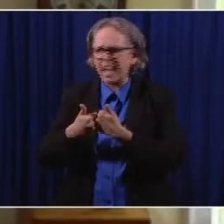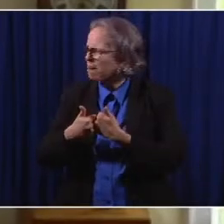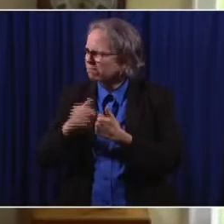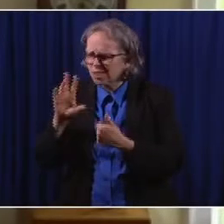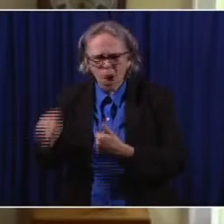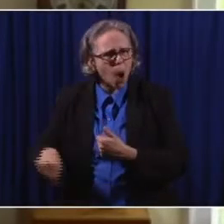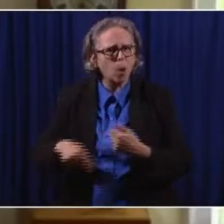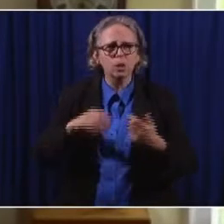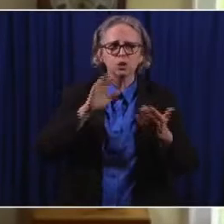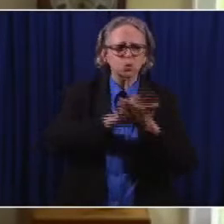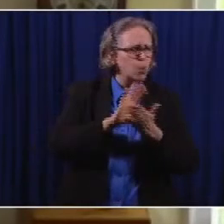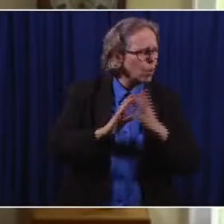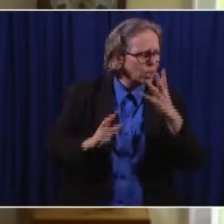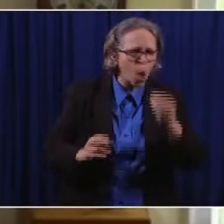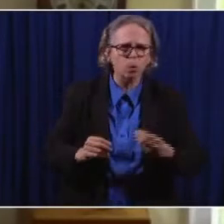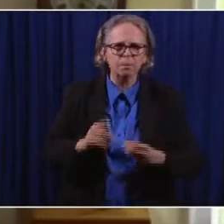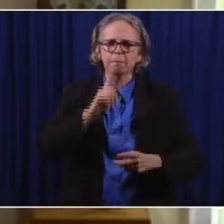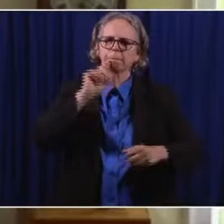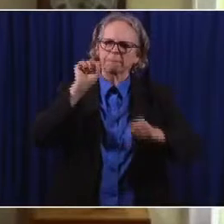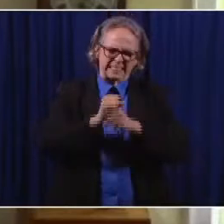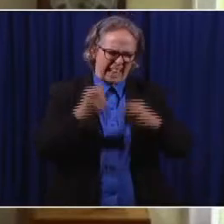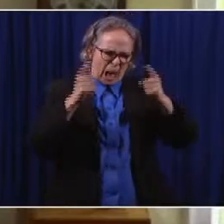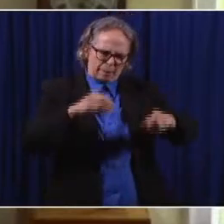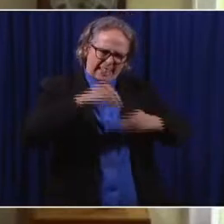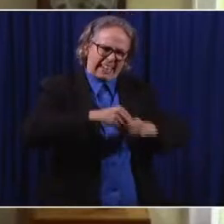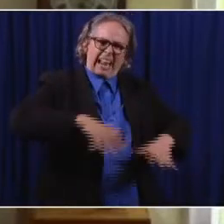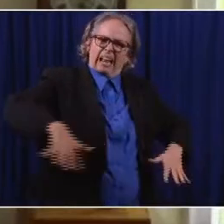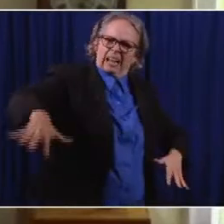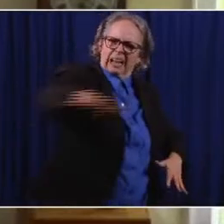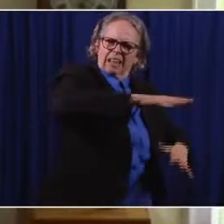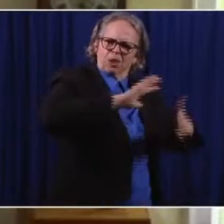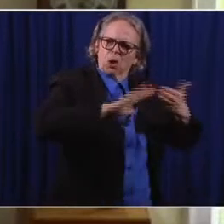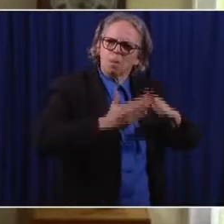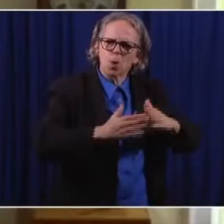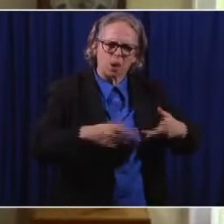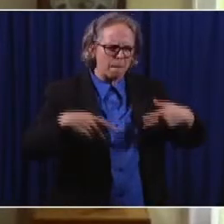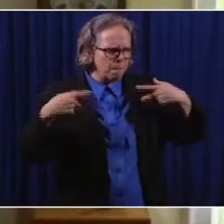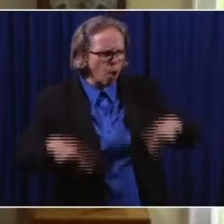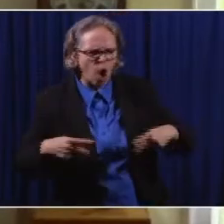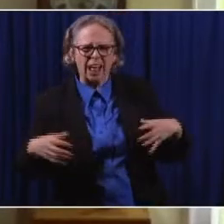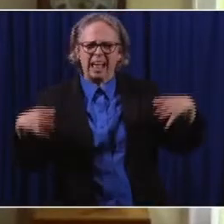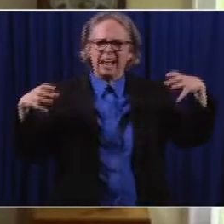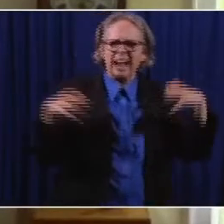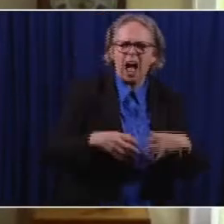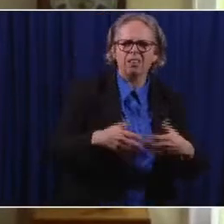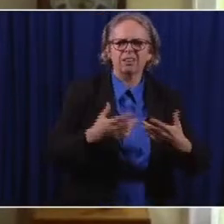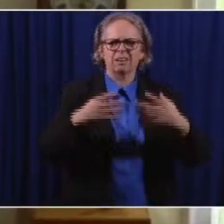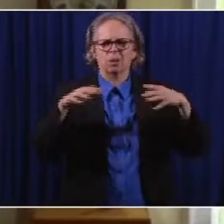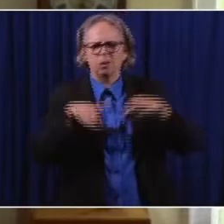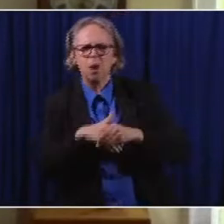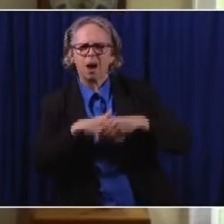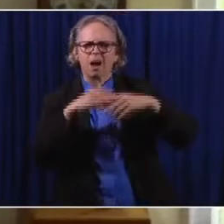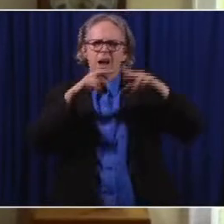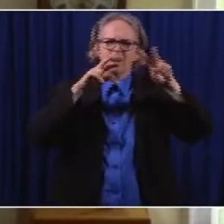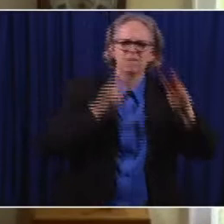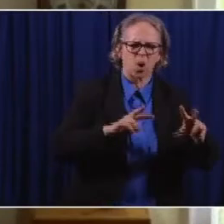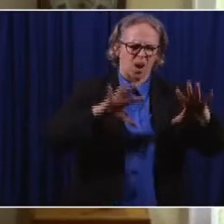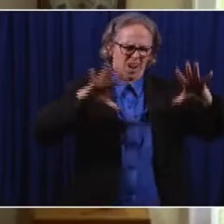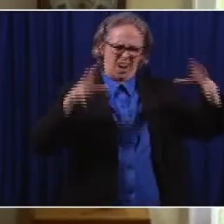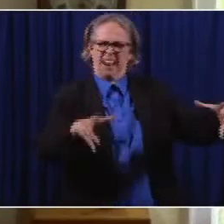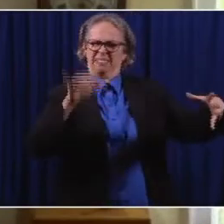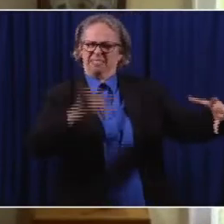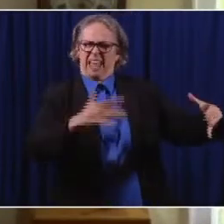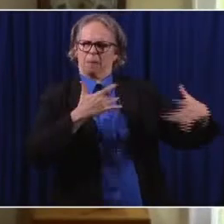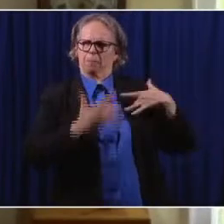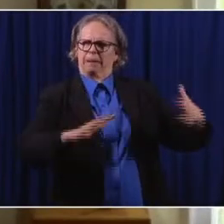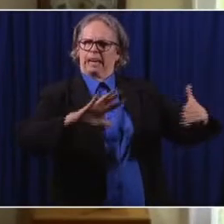much in, but it is students having parties and doing other things. We have a couple of new